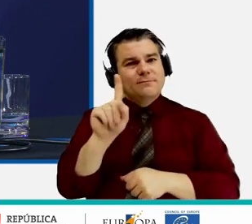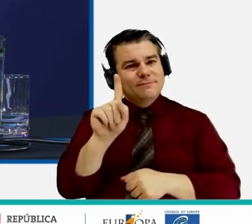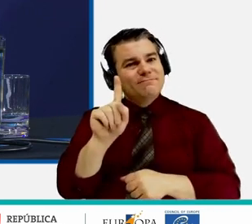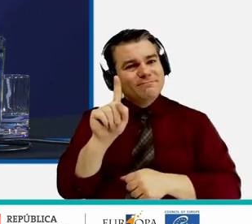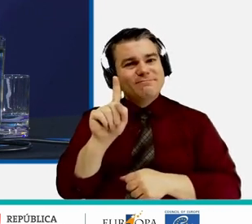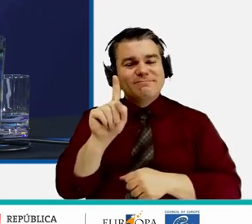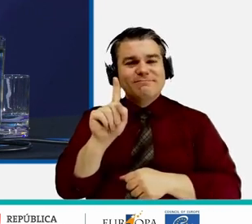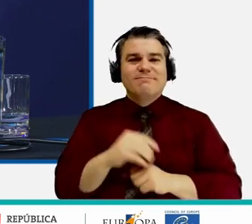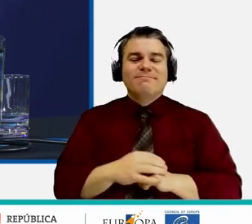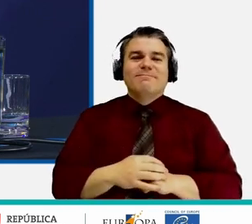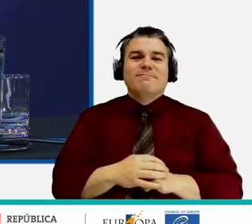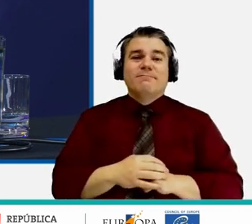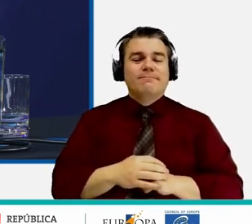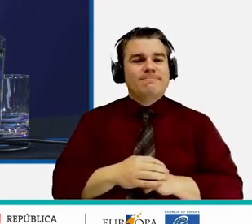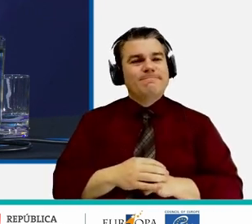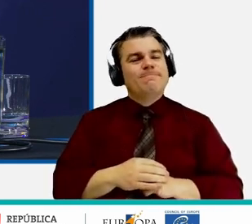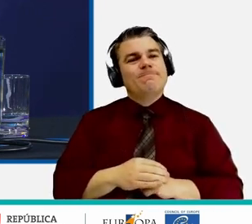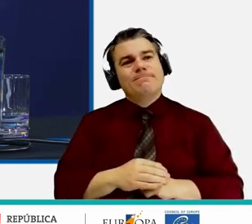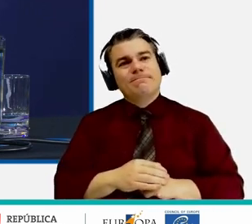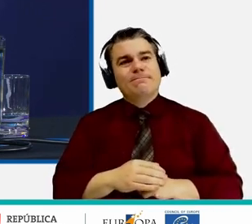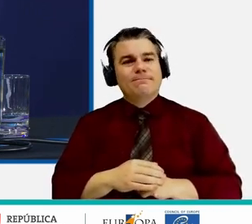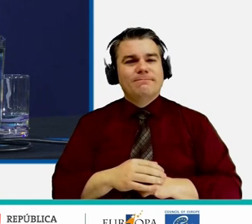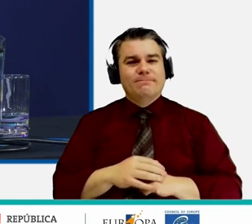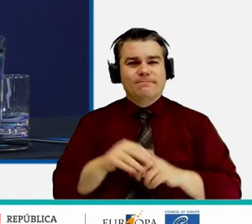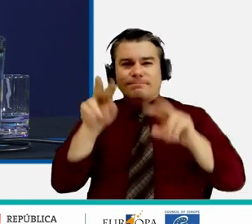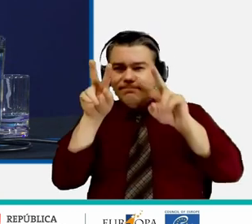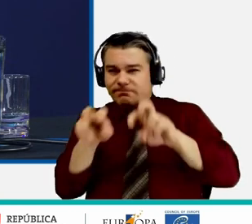in a way, our risk assessment